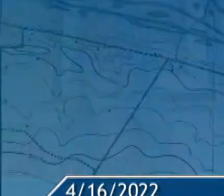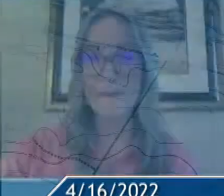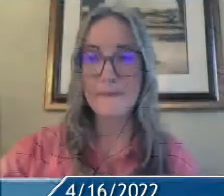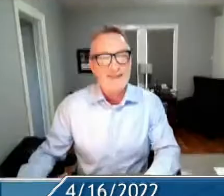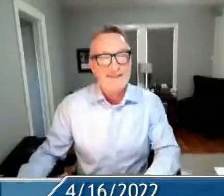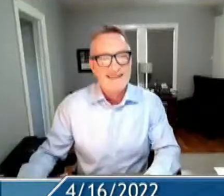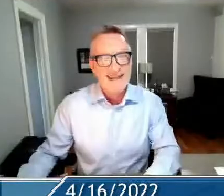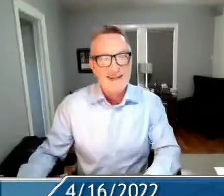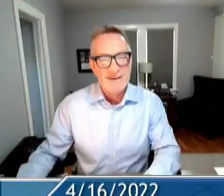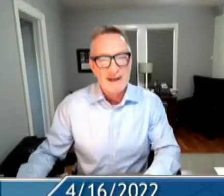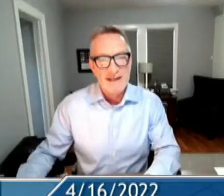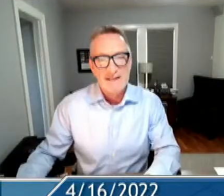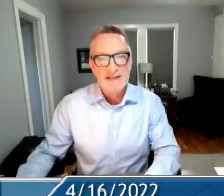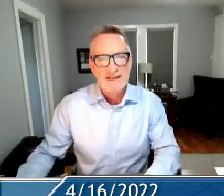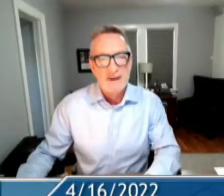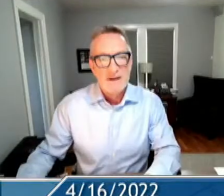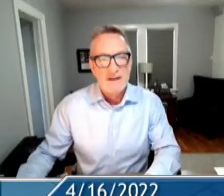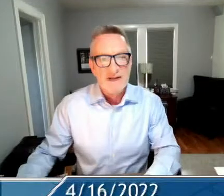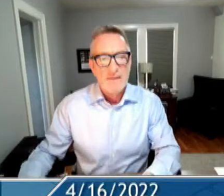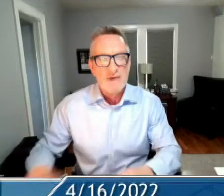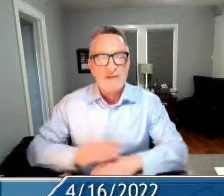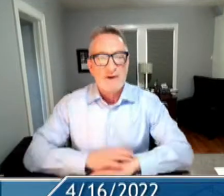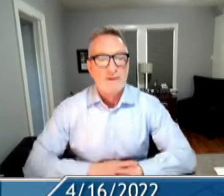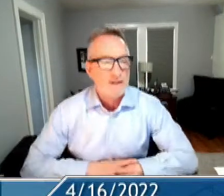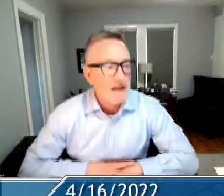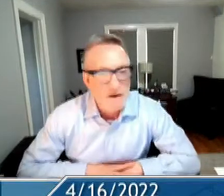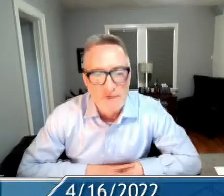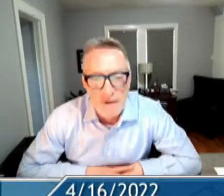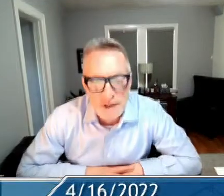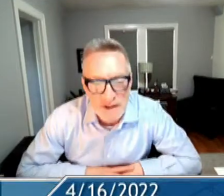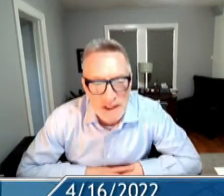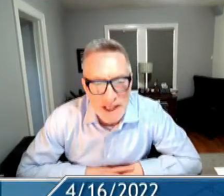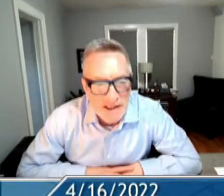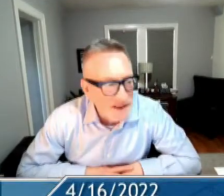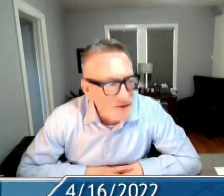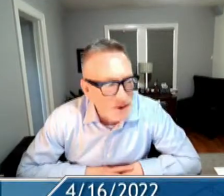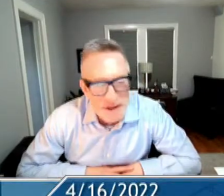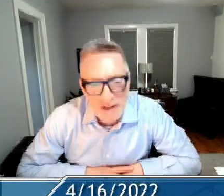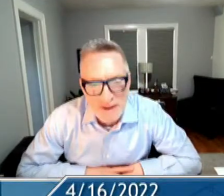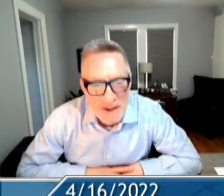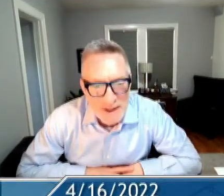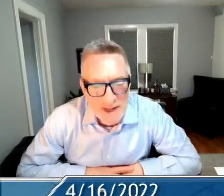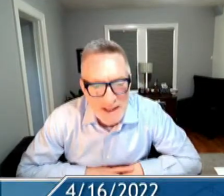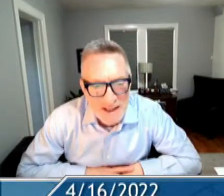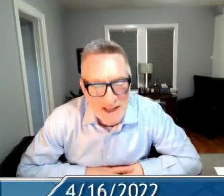Good morning. Thank you. I'm always startled that I go first during the last quarter of the